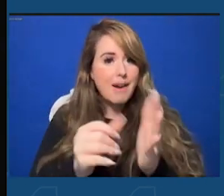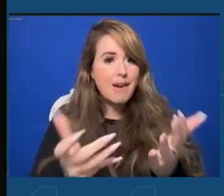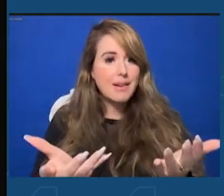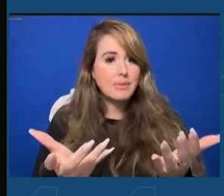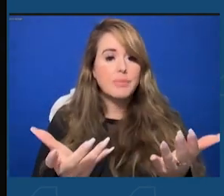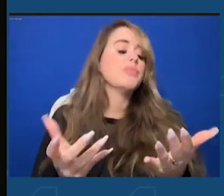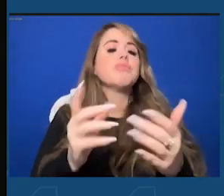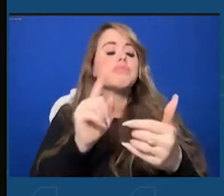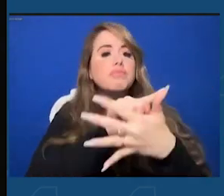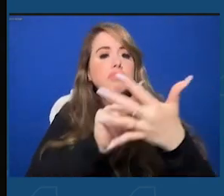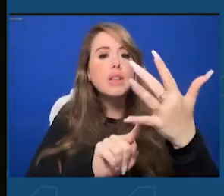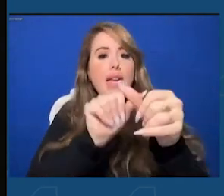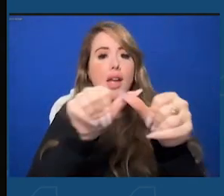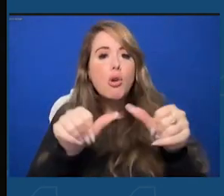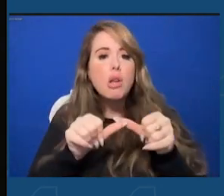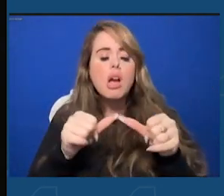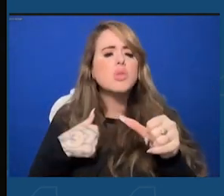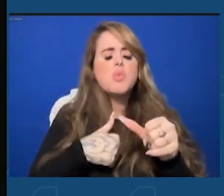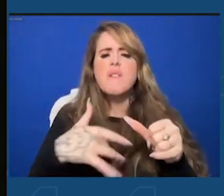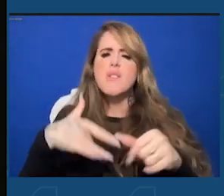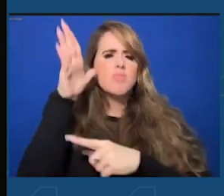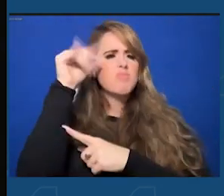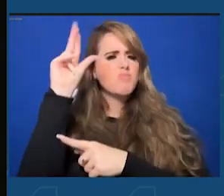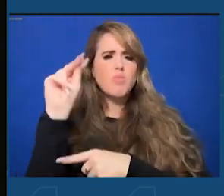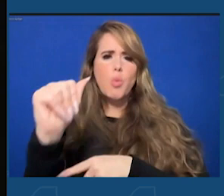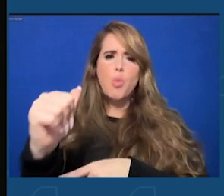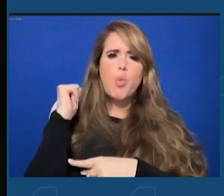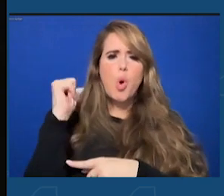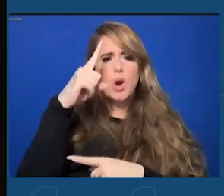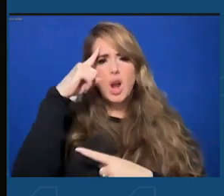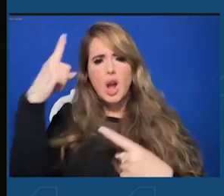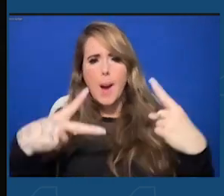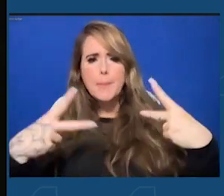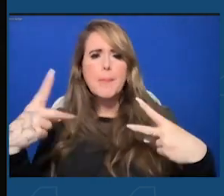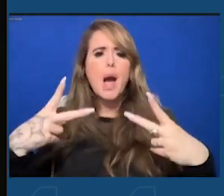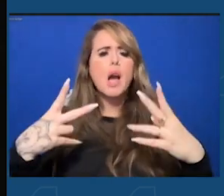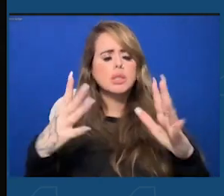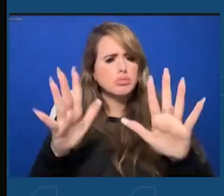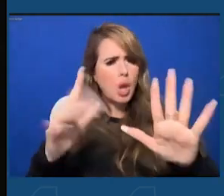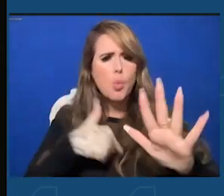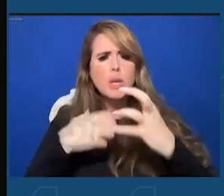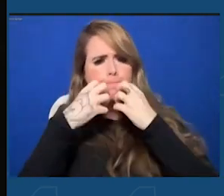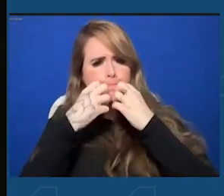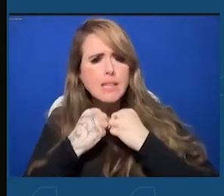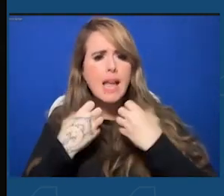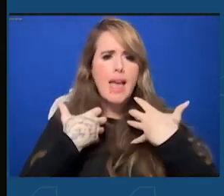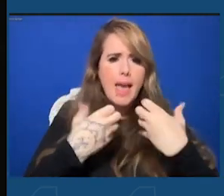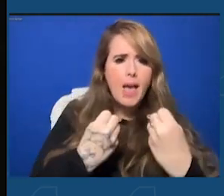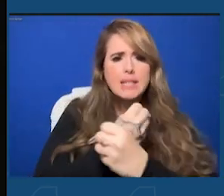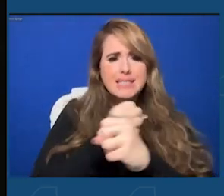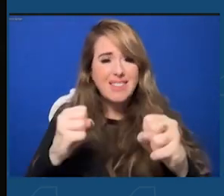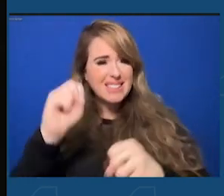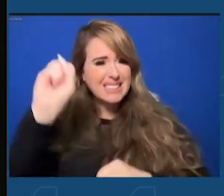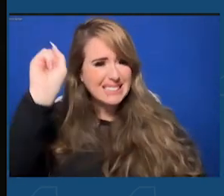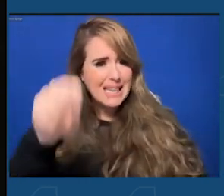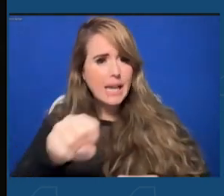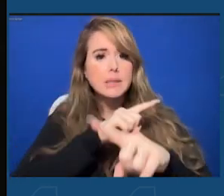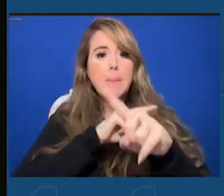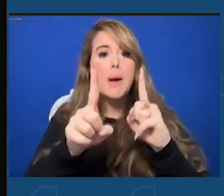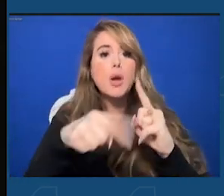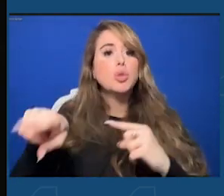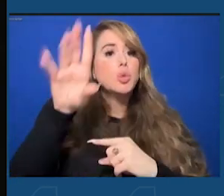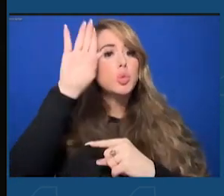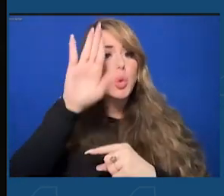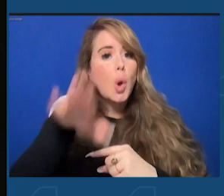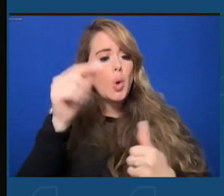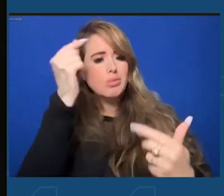areas where we're not going to compromise health, safety, the environment, but you know what you don't think is necessary in furtherance